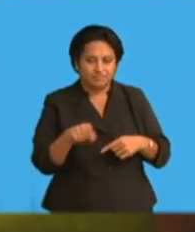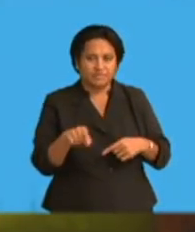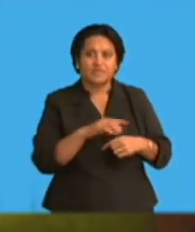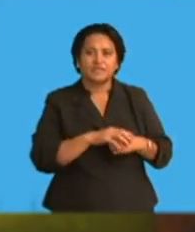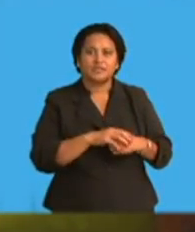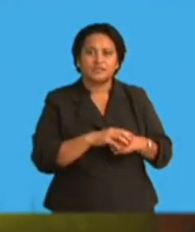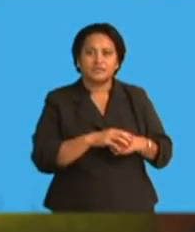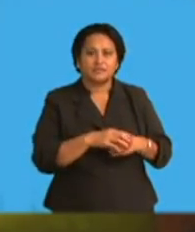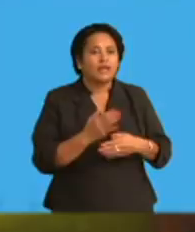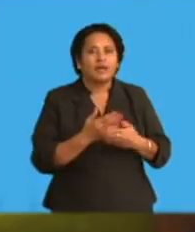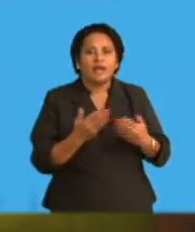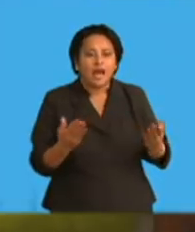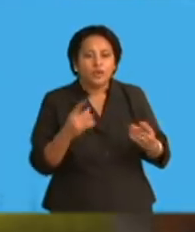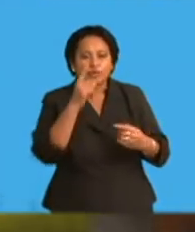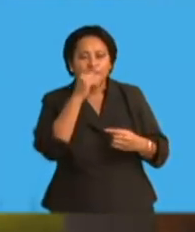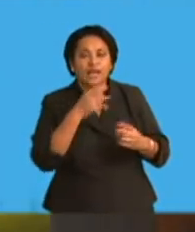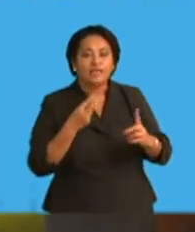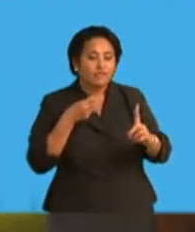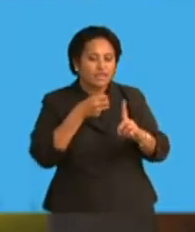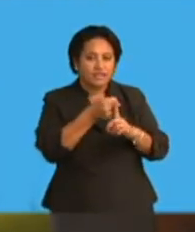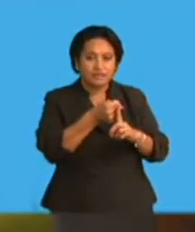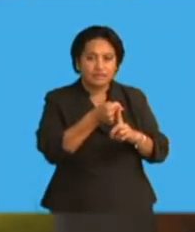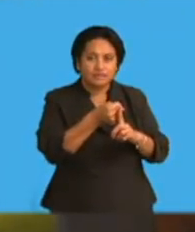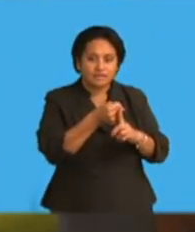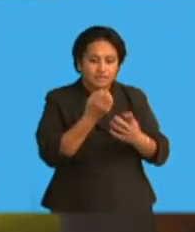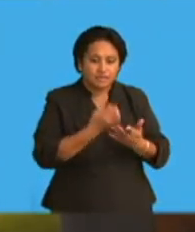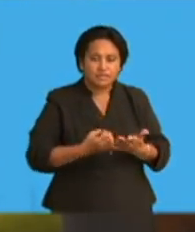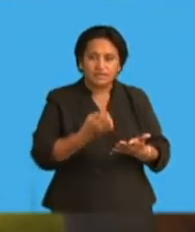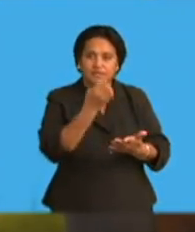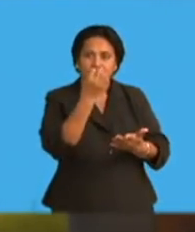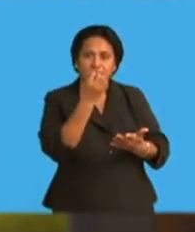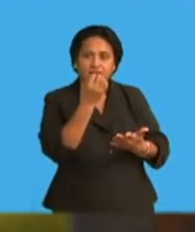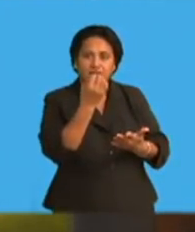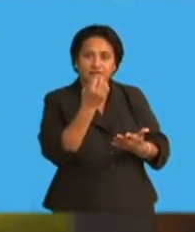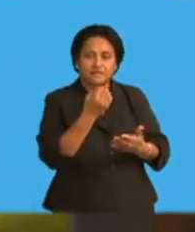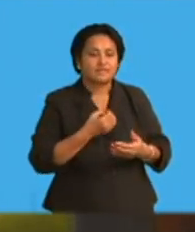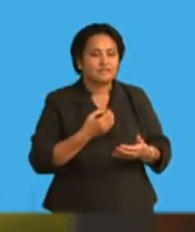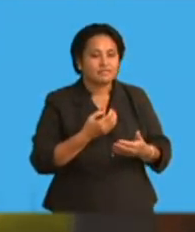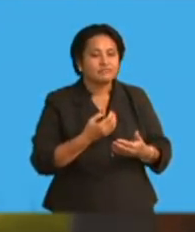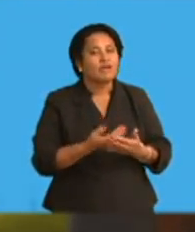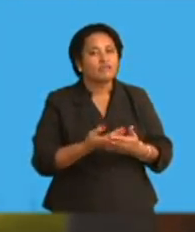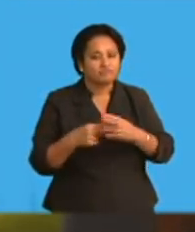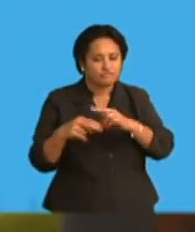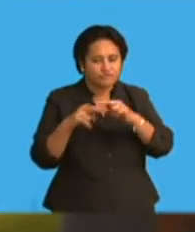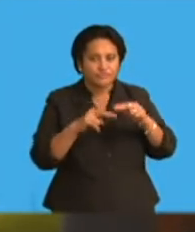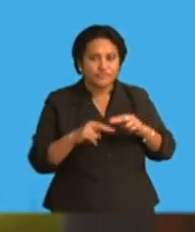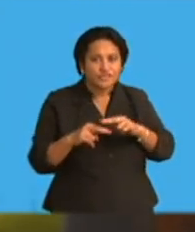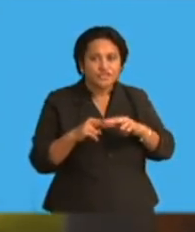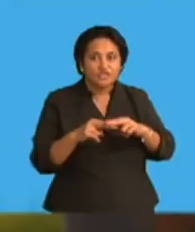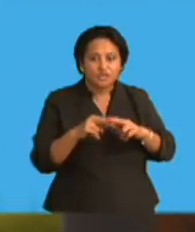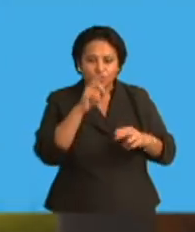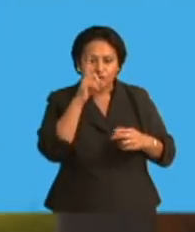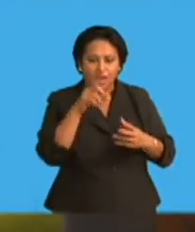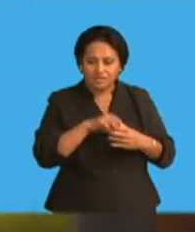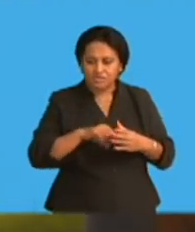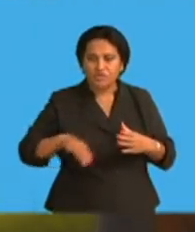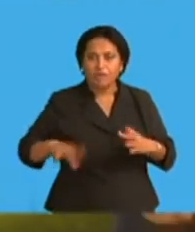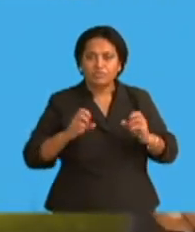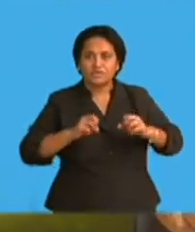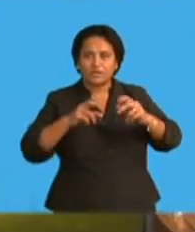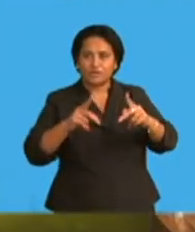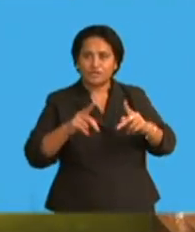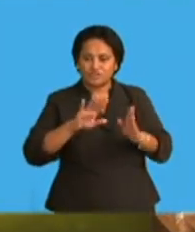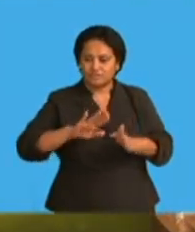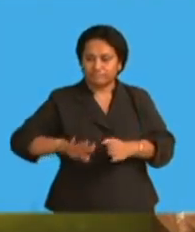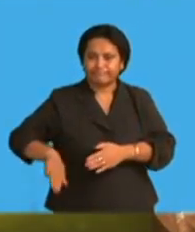economic growth of a country. How we actually able to discard the opportunities that may exist. Madam Speaker, we